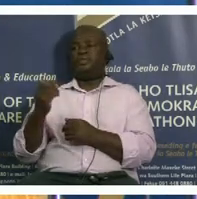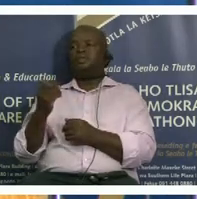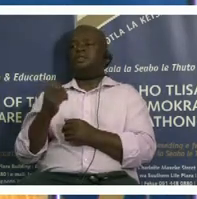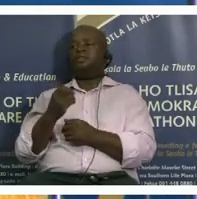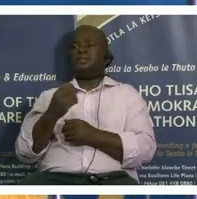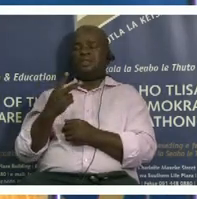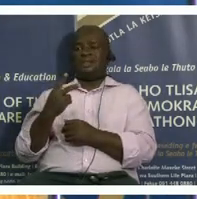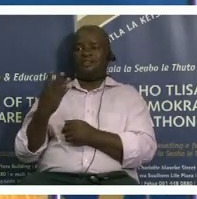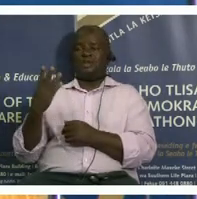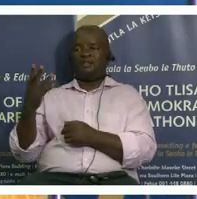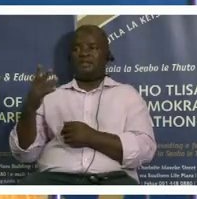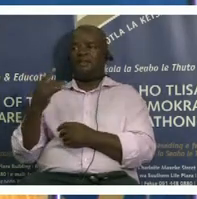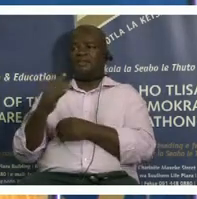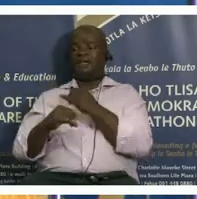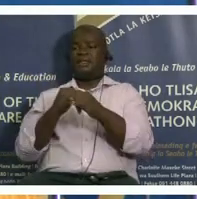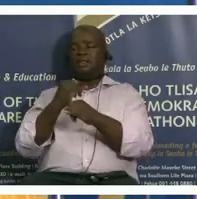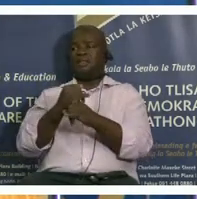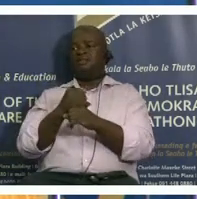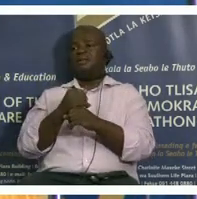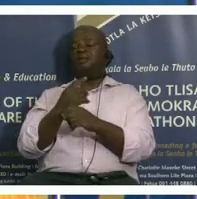1,225 international and